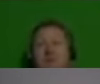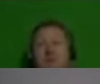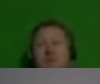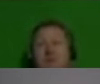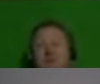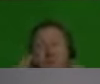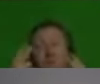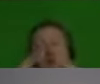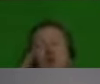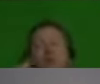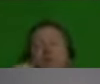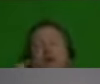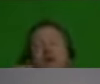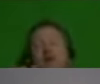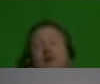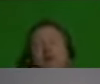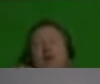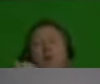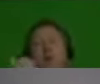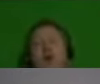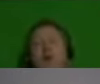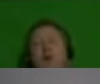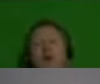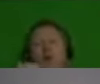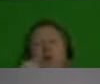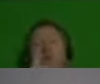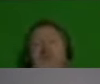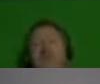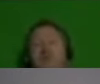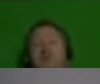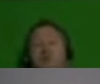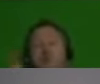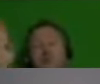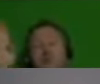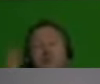Honourable Manye, why do you want to be recognised?